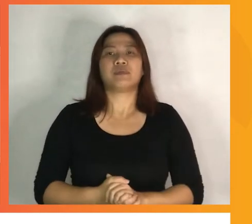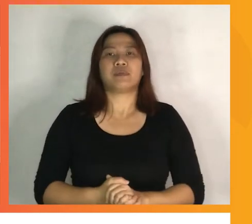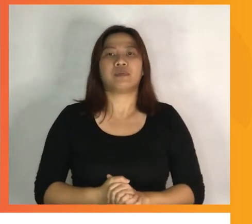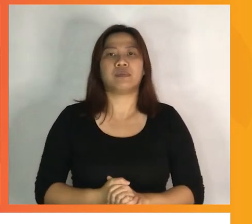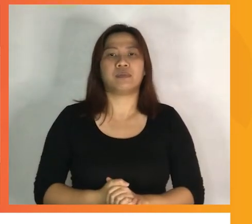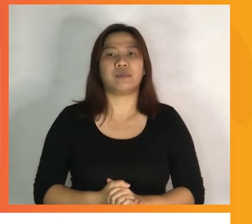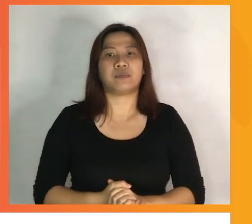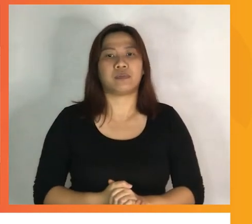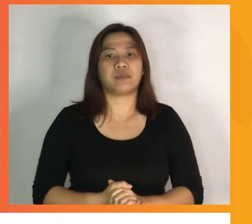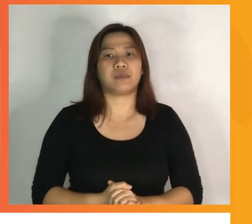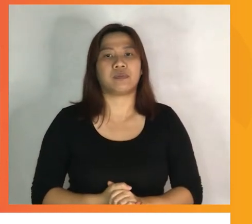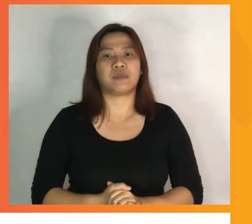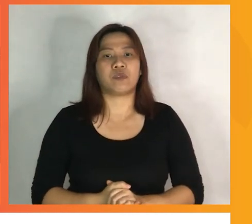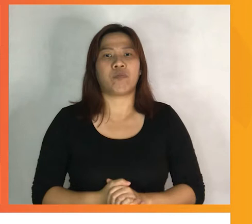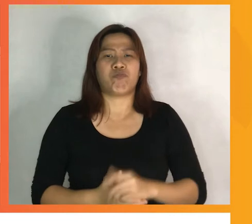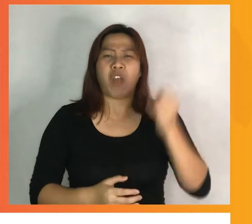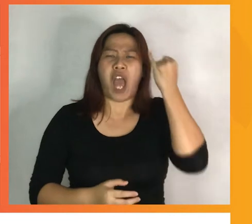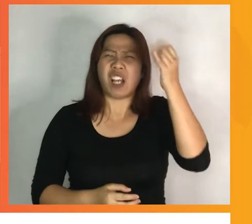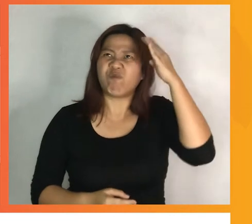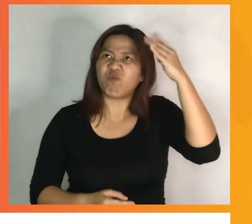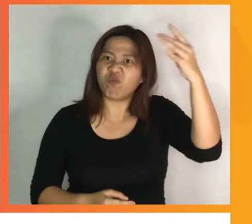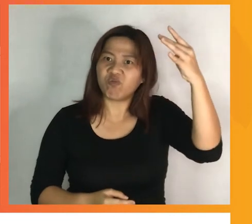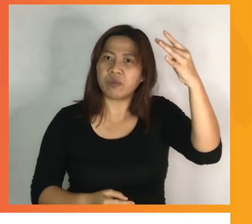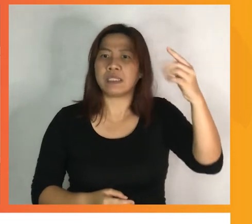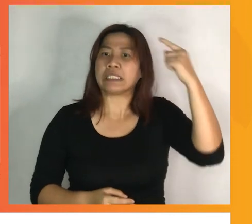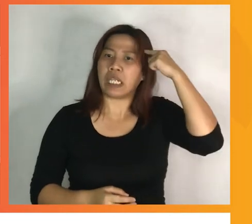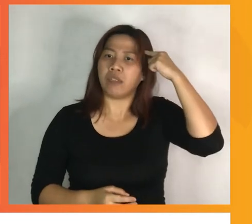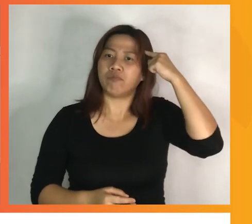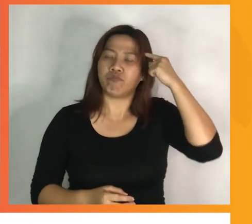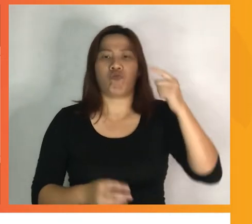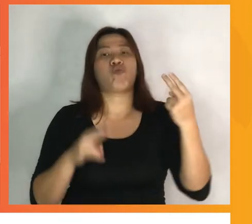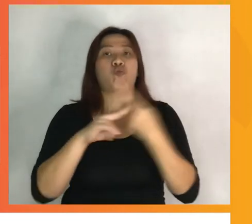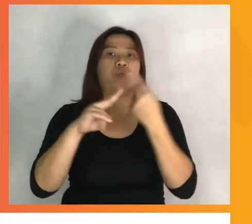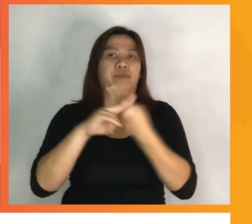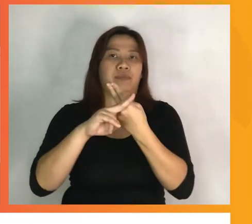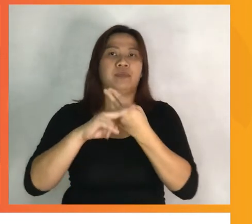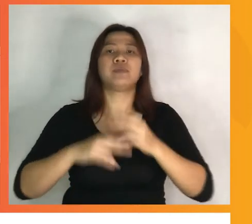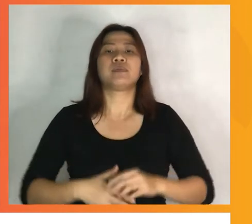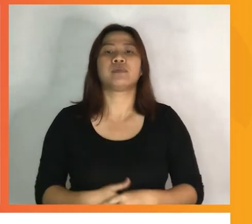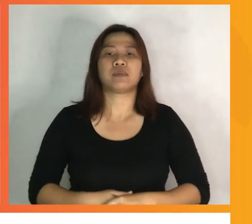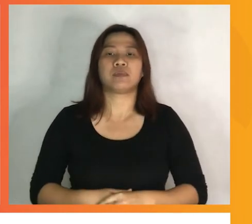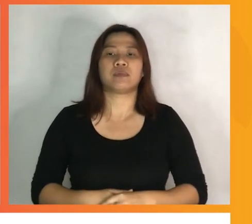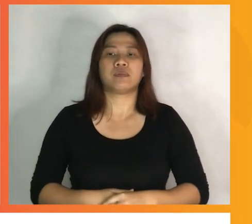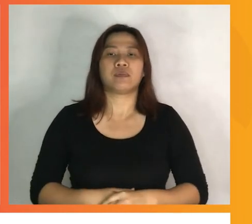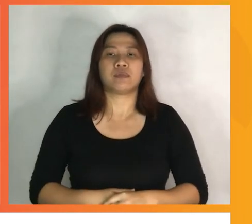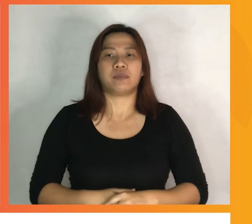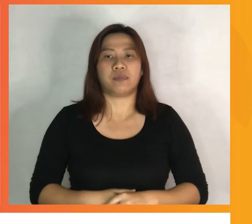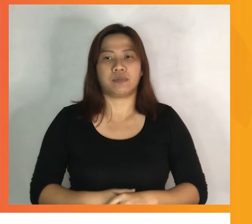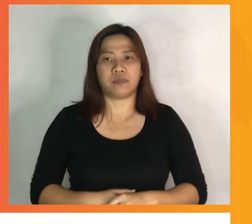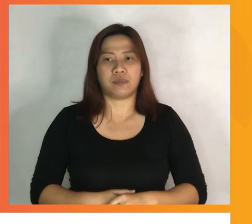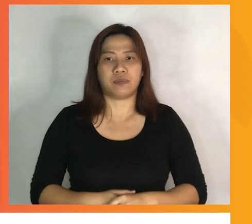easy to apply practical ideas that you can take away and use.